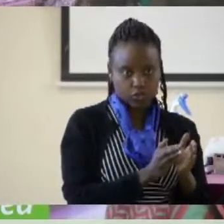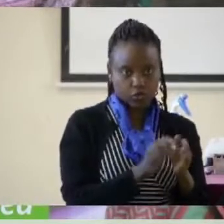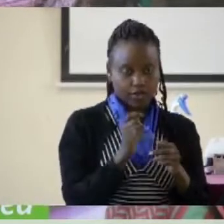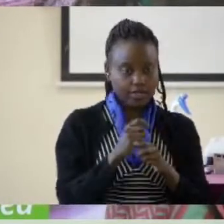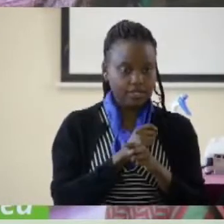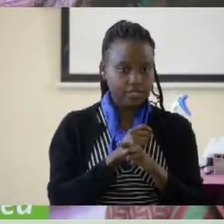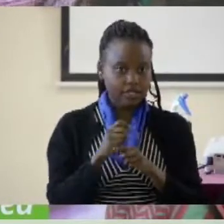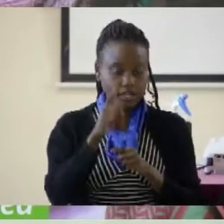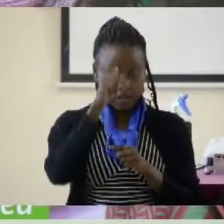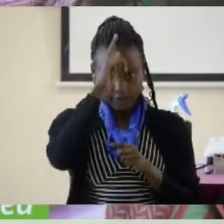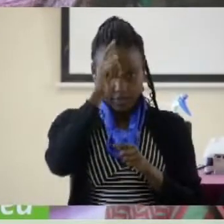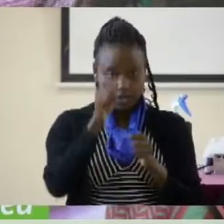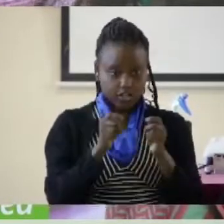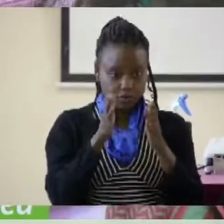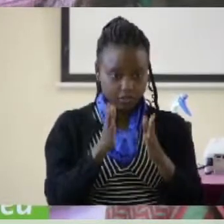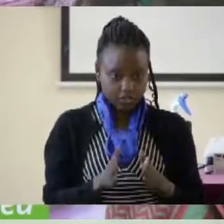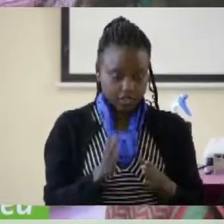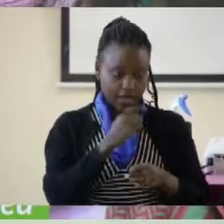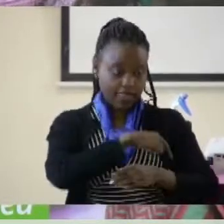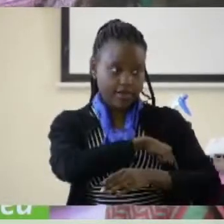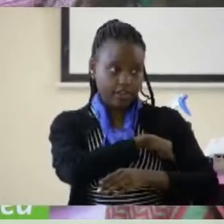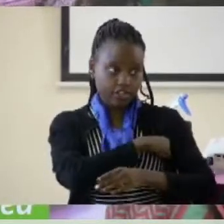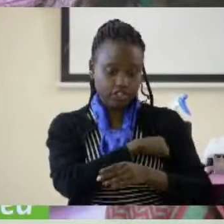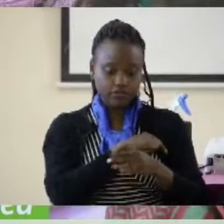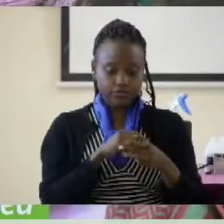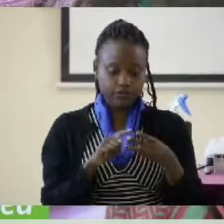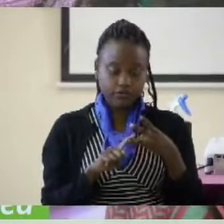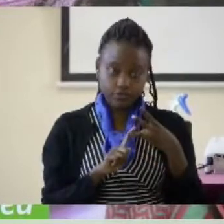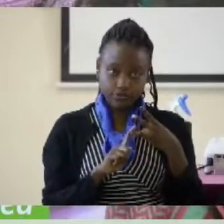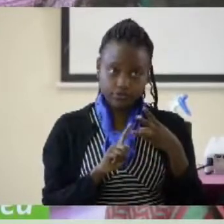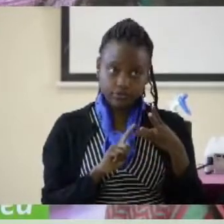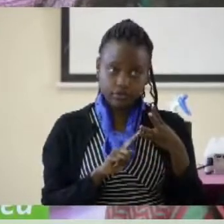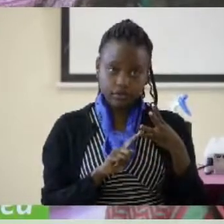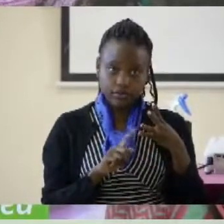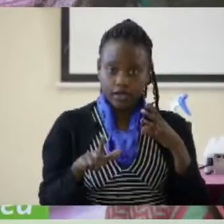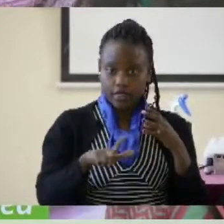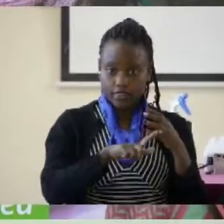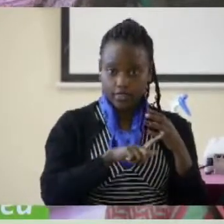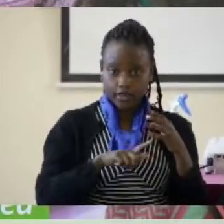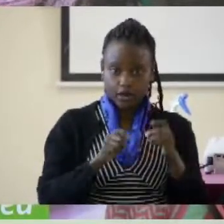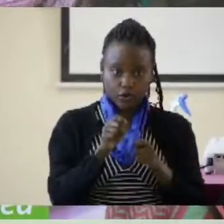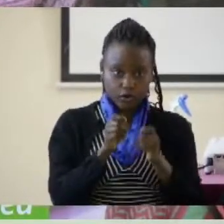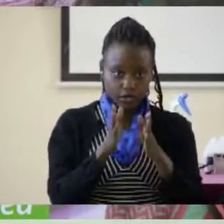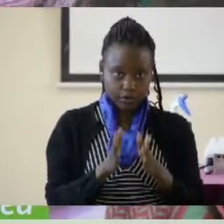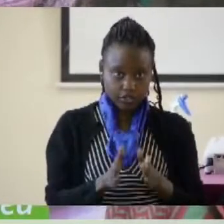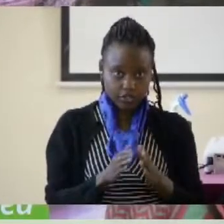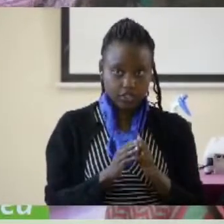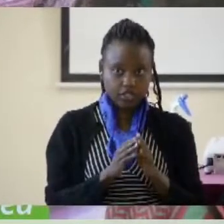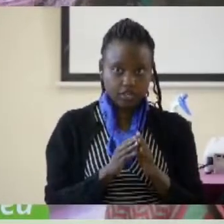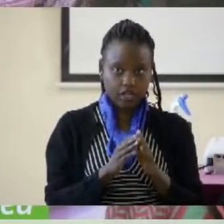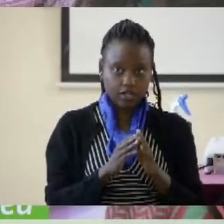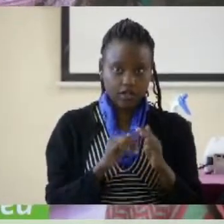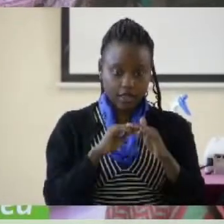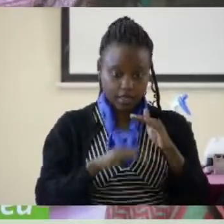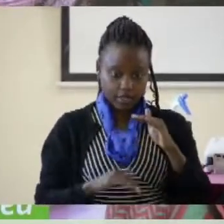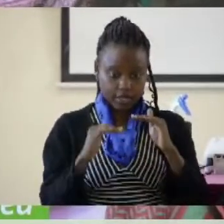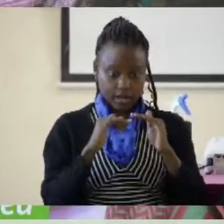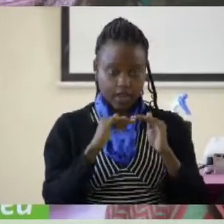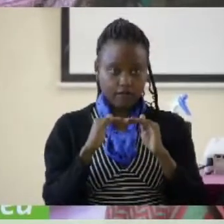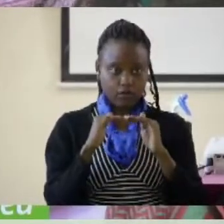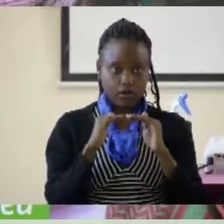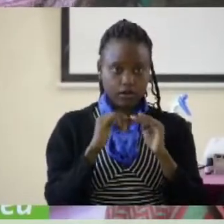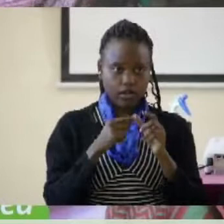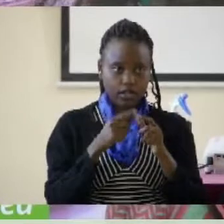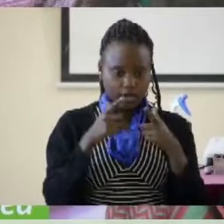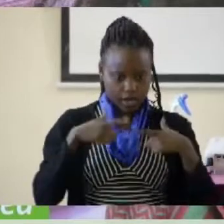administrator, train the chief, train the local administrators at that level, then